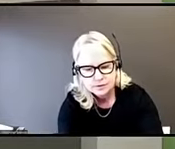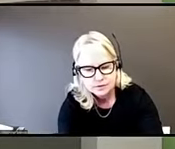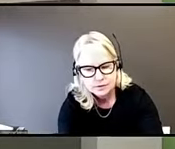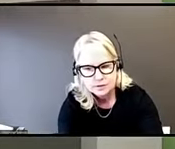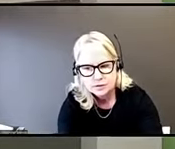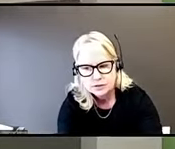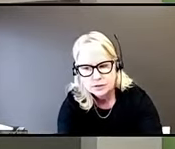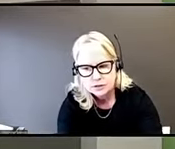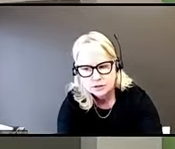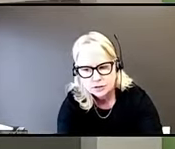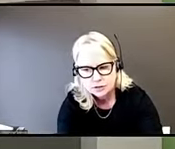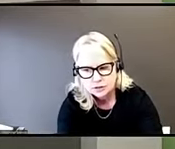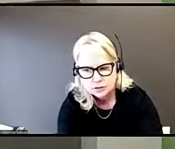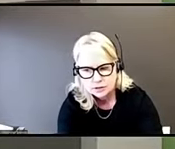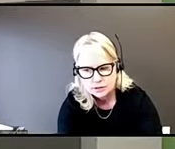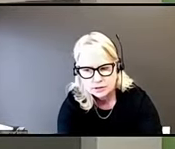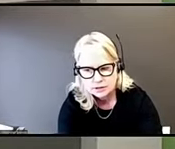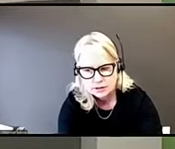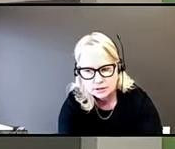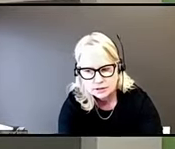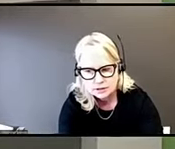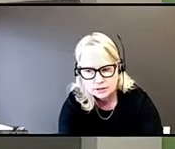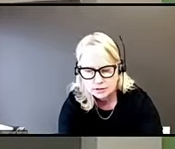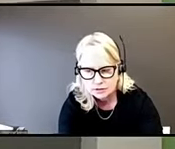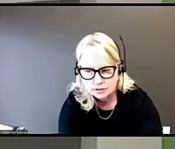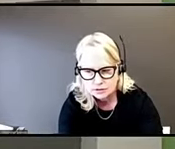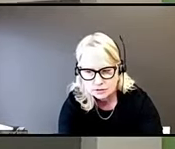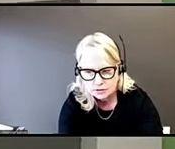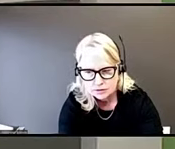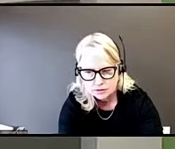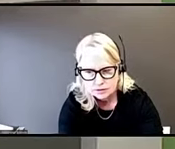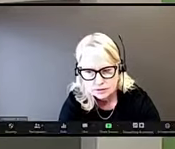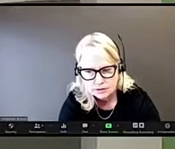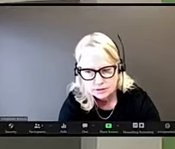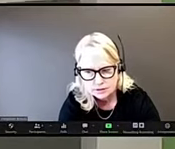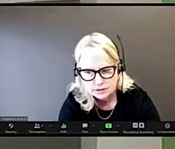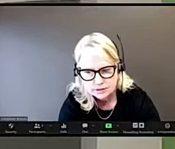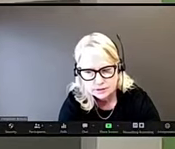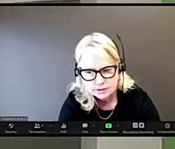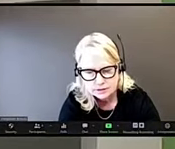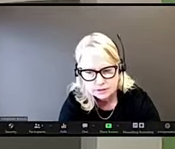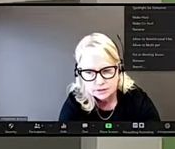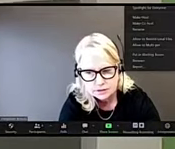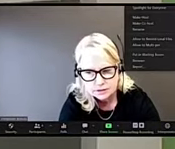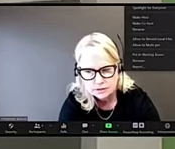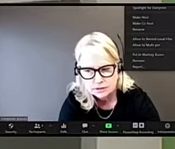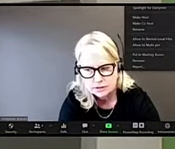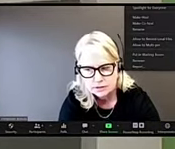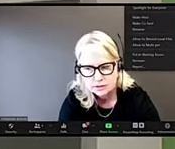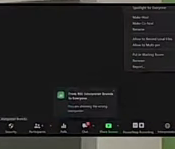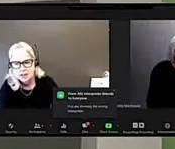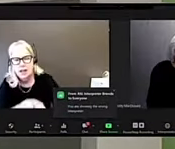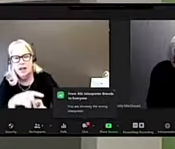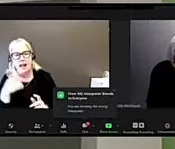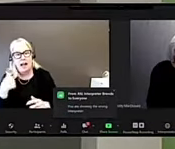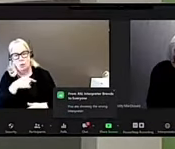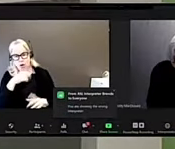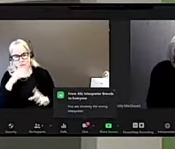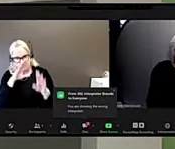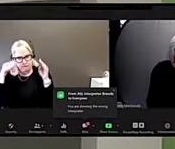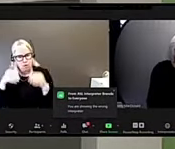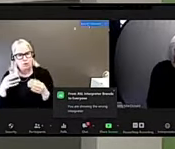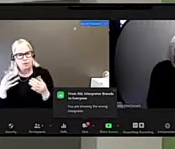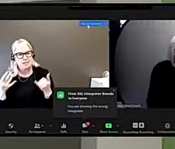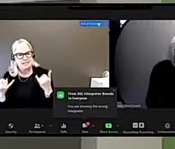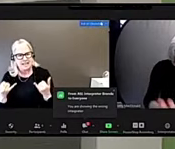you, Mr. Mayor. Good afternoon, everybody. HRM is entirely focused on getting homeowners and residents back to their neighborhoods when it is safe